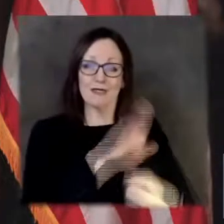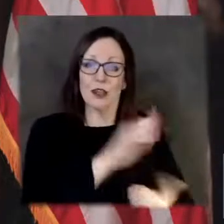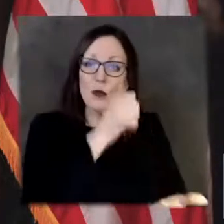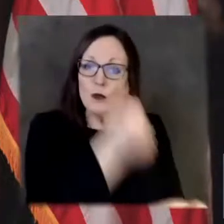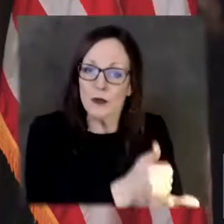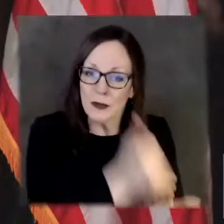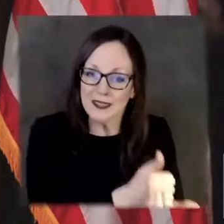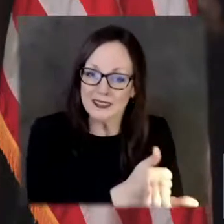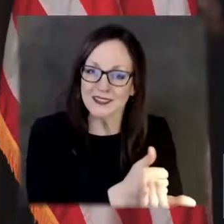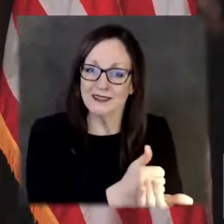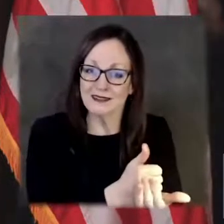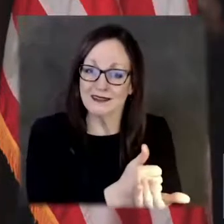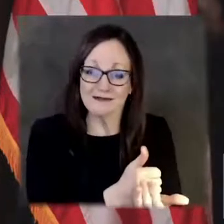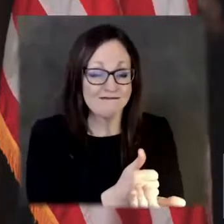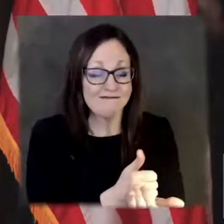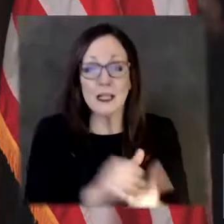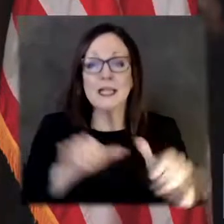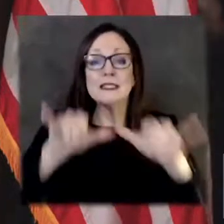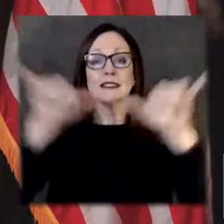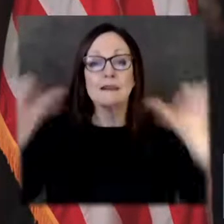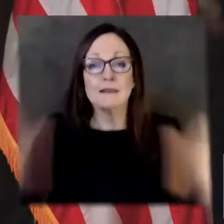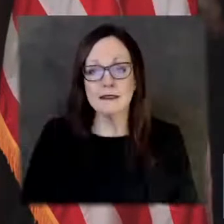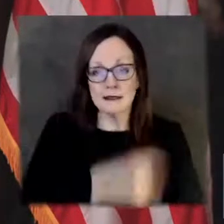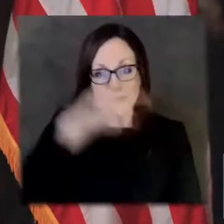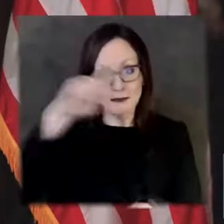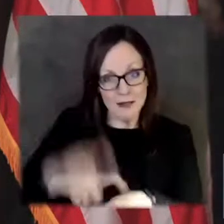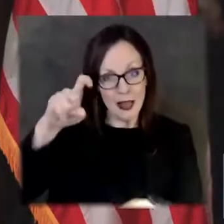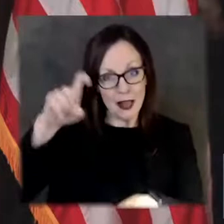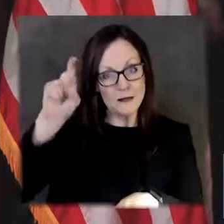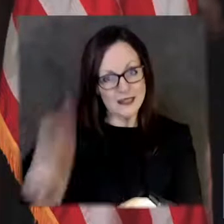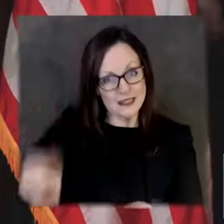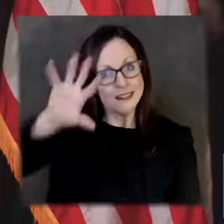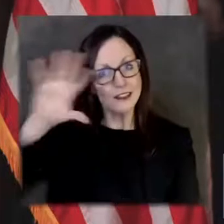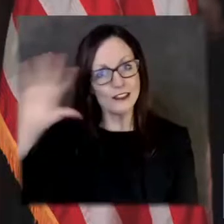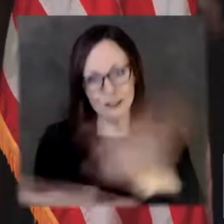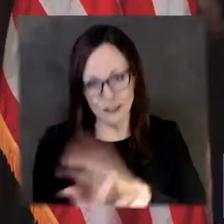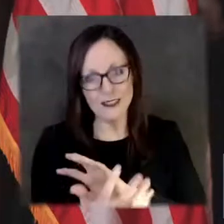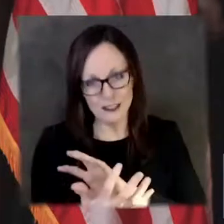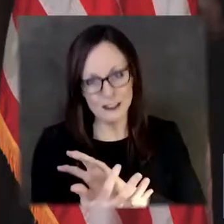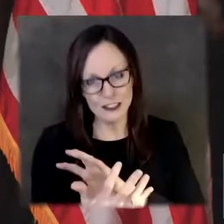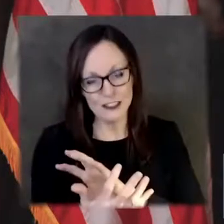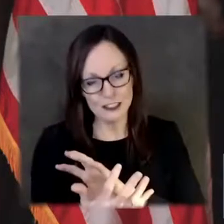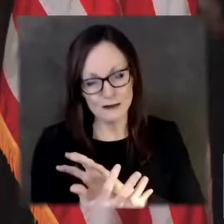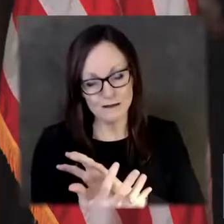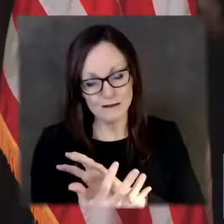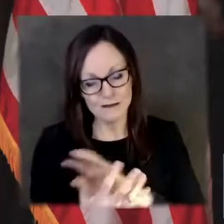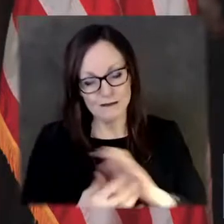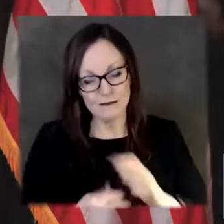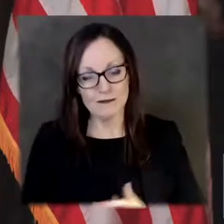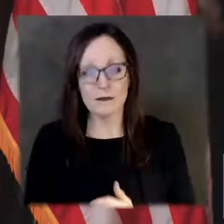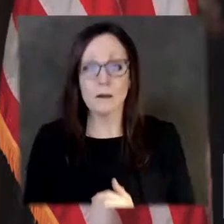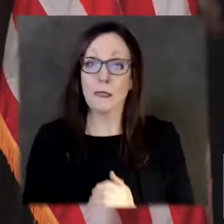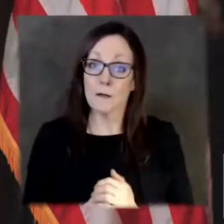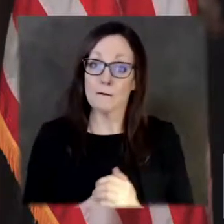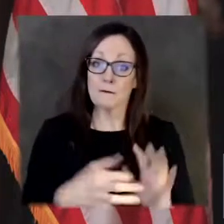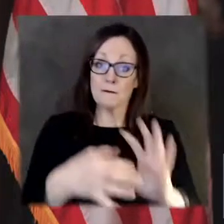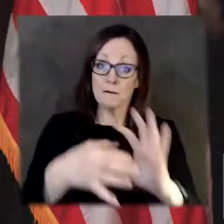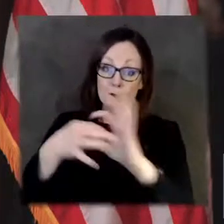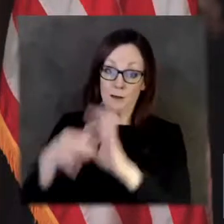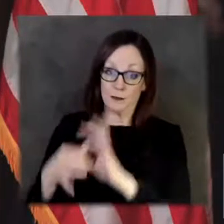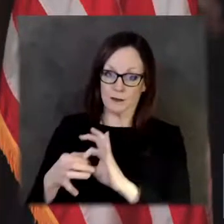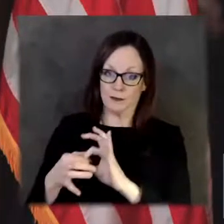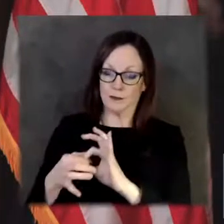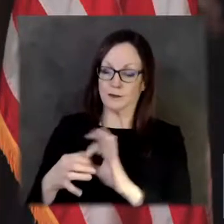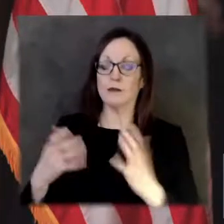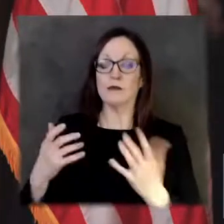juvenile justice system must include this approach. Finally, we're going to again propose to close Lincoln Hills